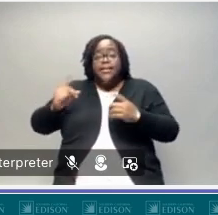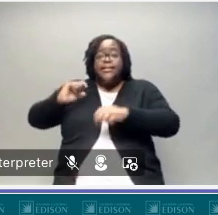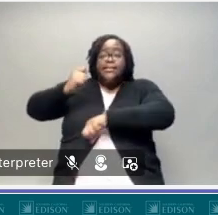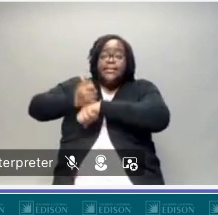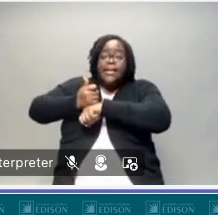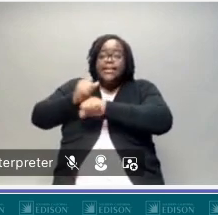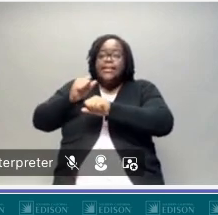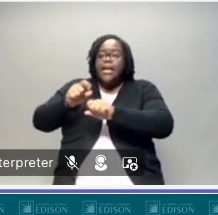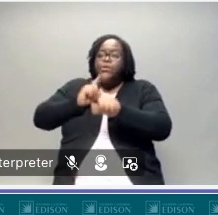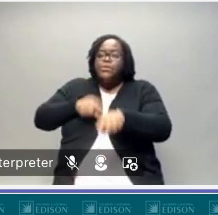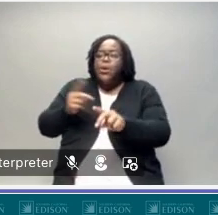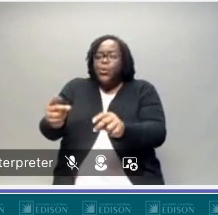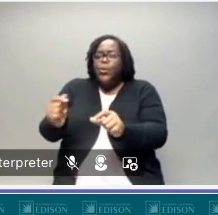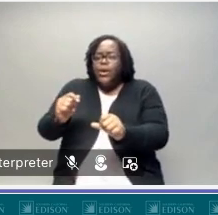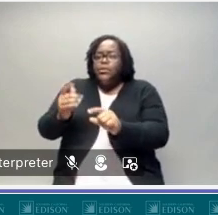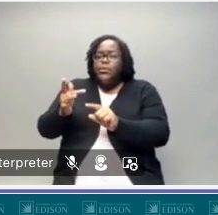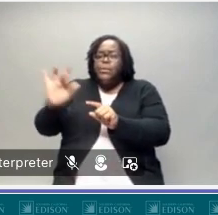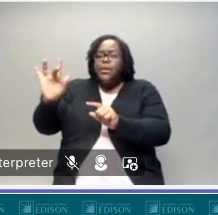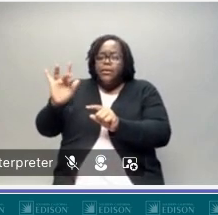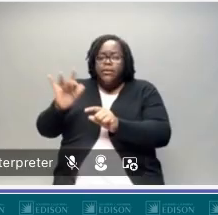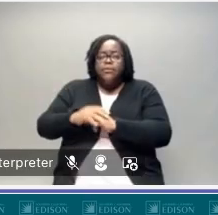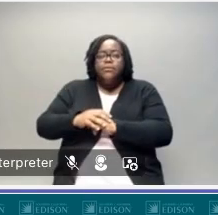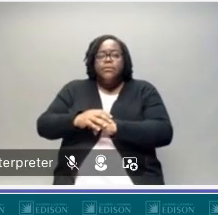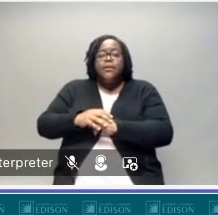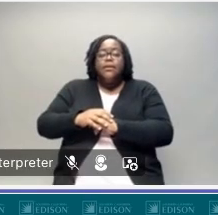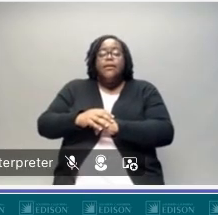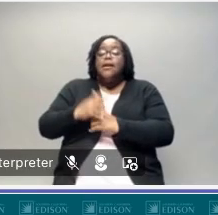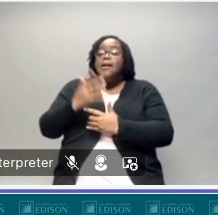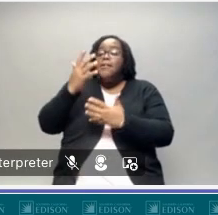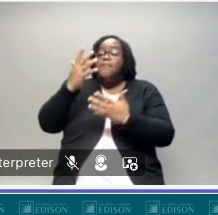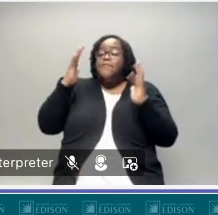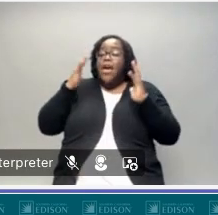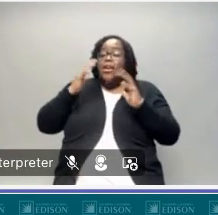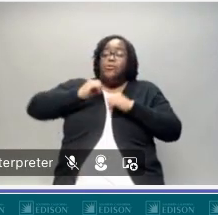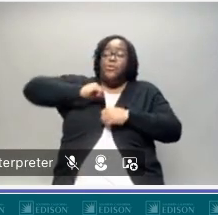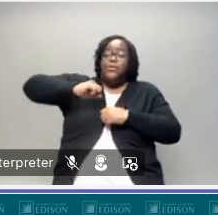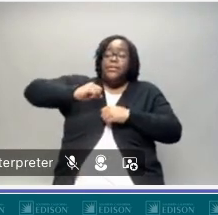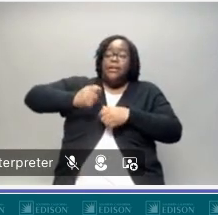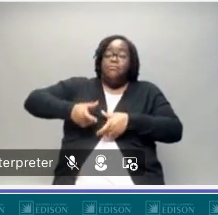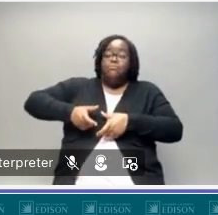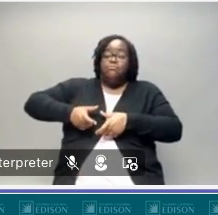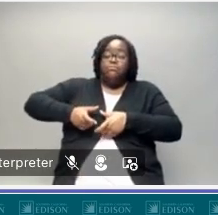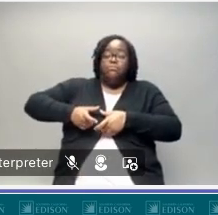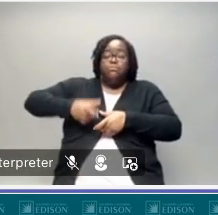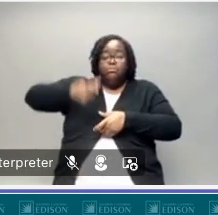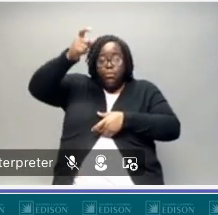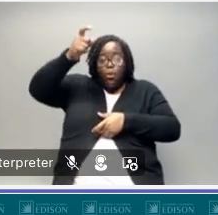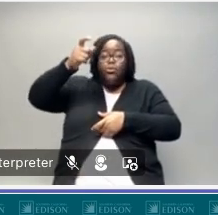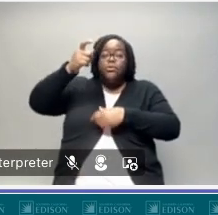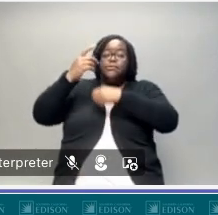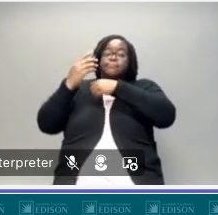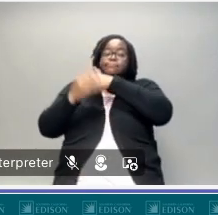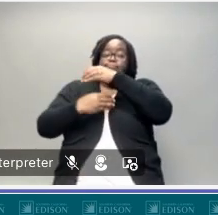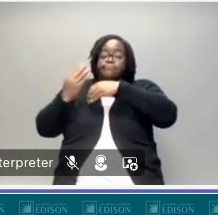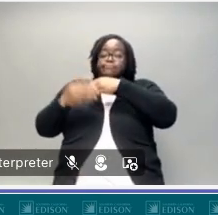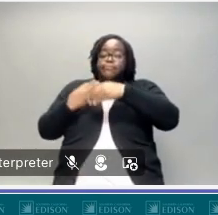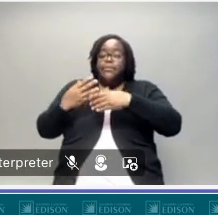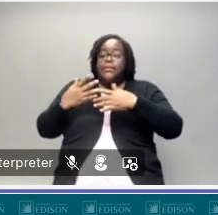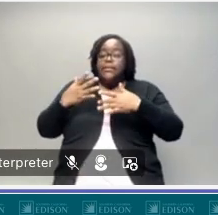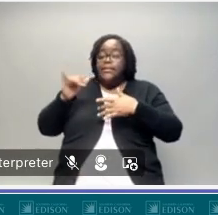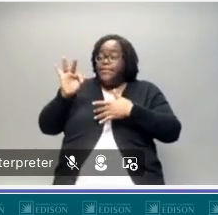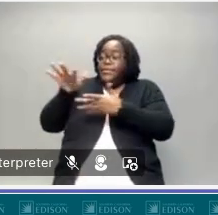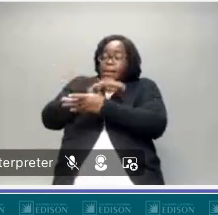sparks. Fire-resistant poles and wraps, and anytime a pole is damaged in a fire, it's replaced with a fire-resistant or wrapped